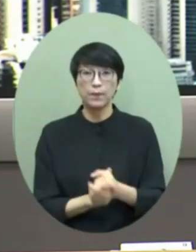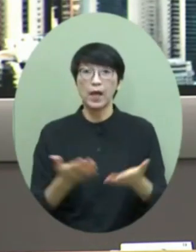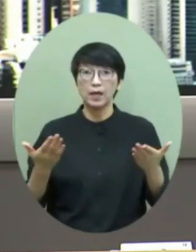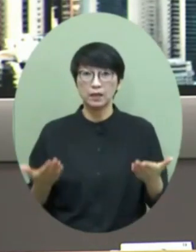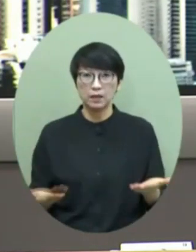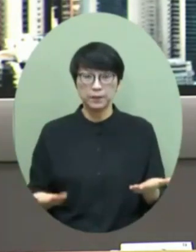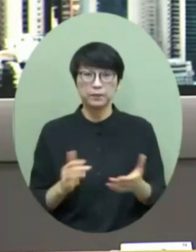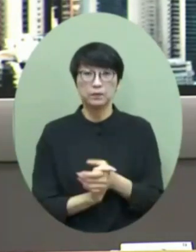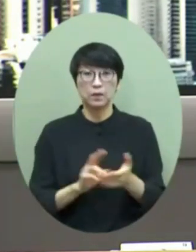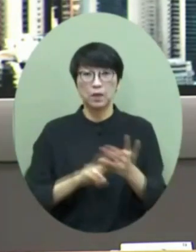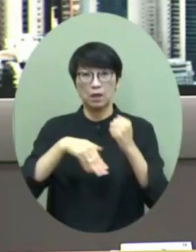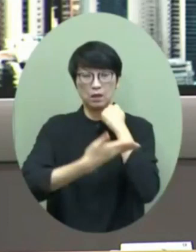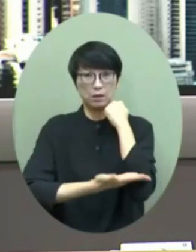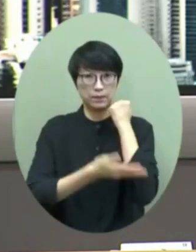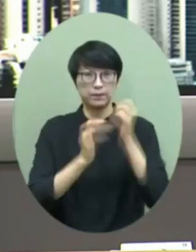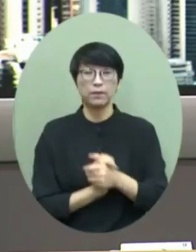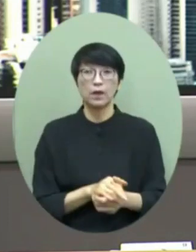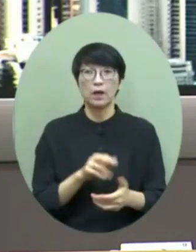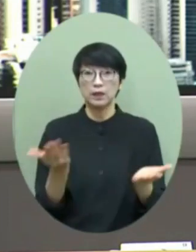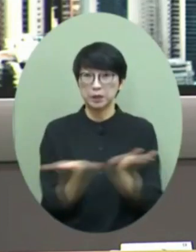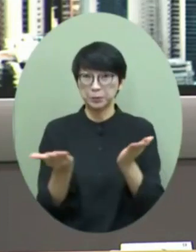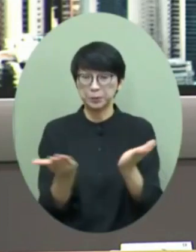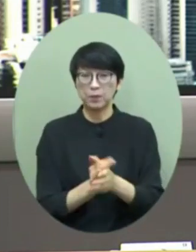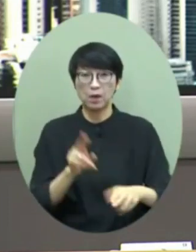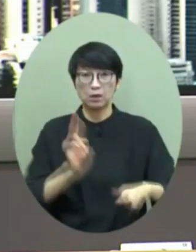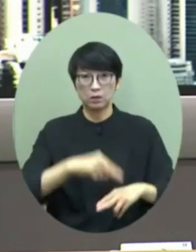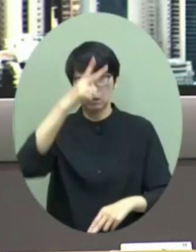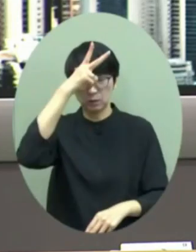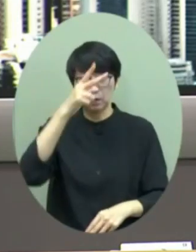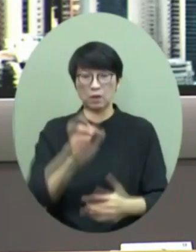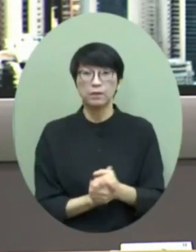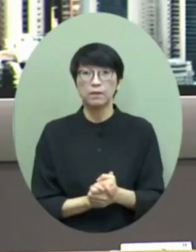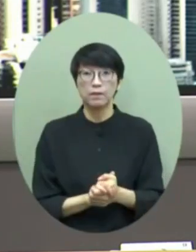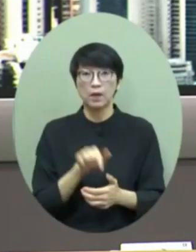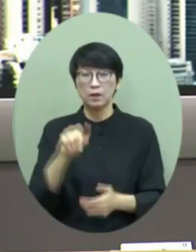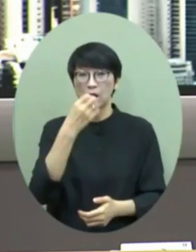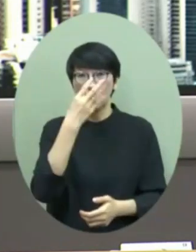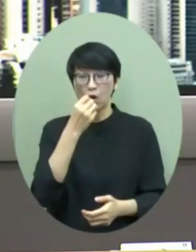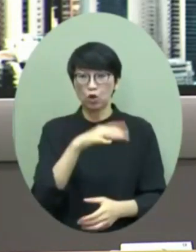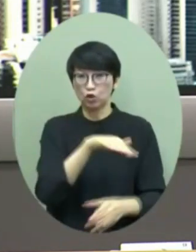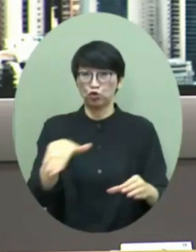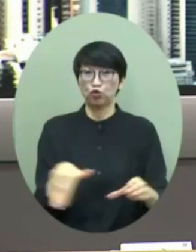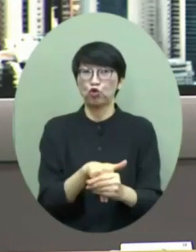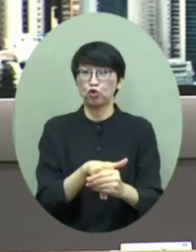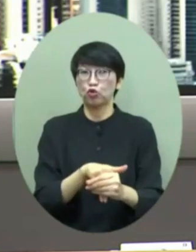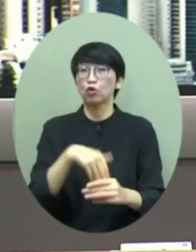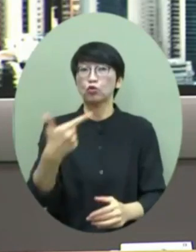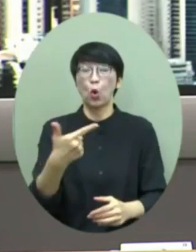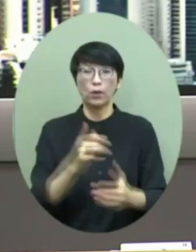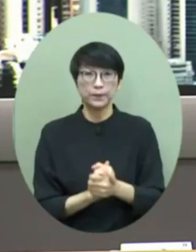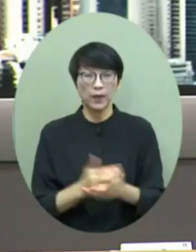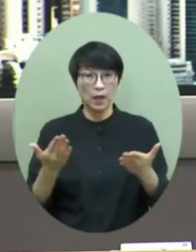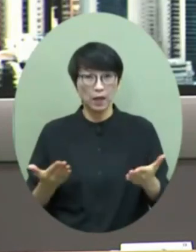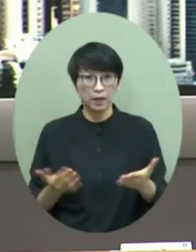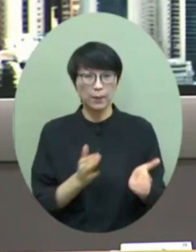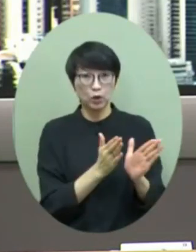And that includes the room for improvement that I mentioned. Now, I said that for this